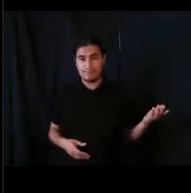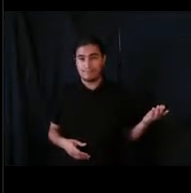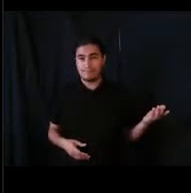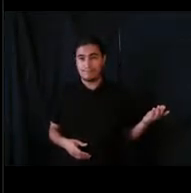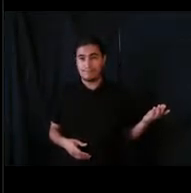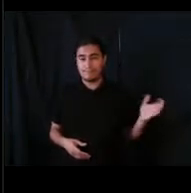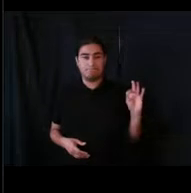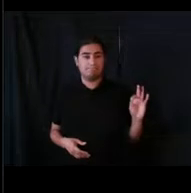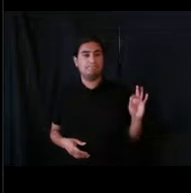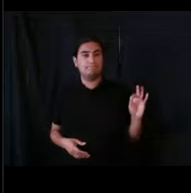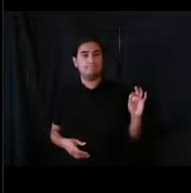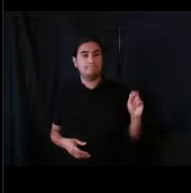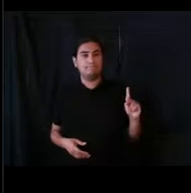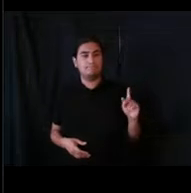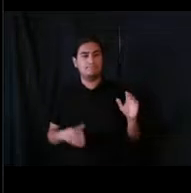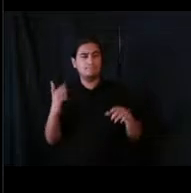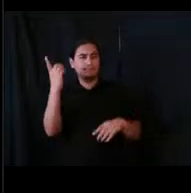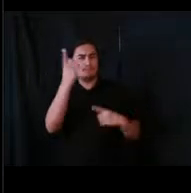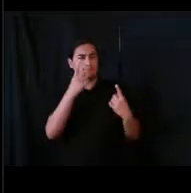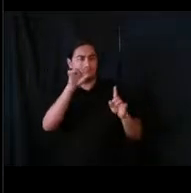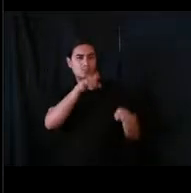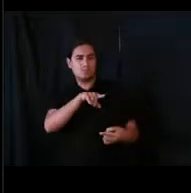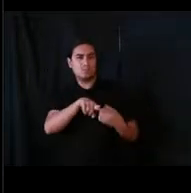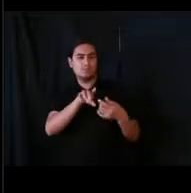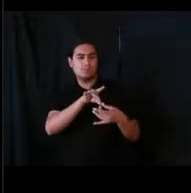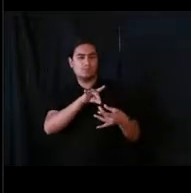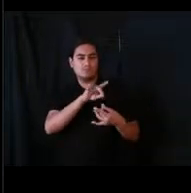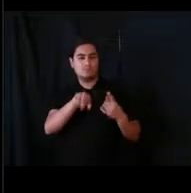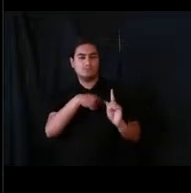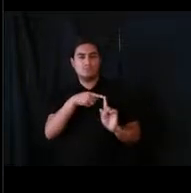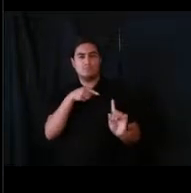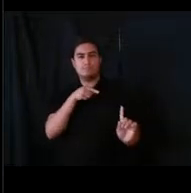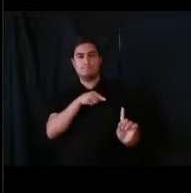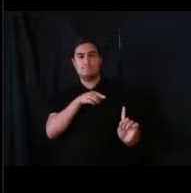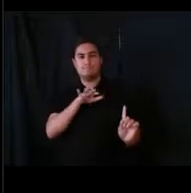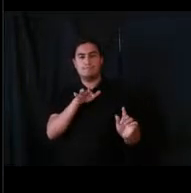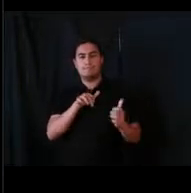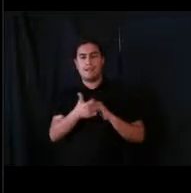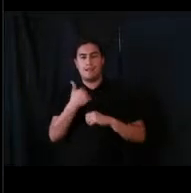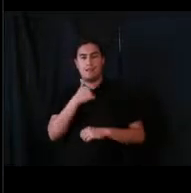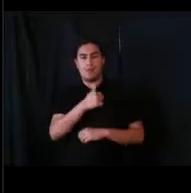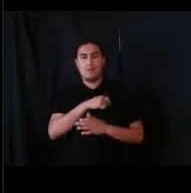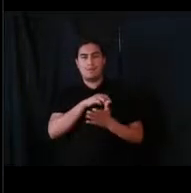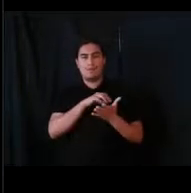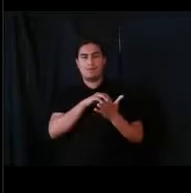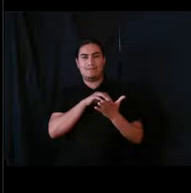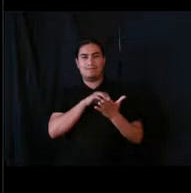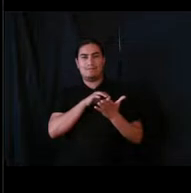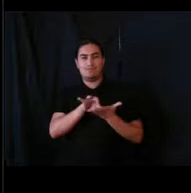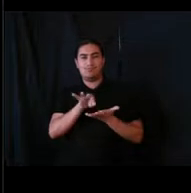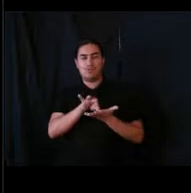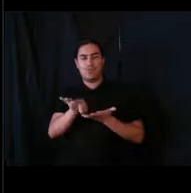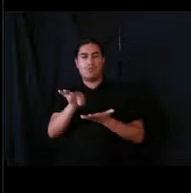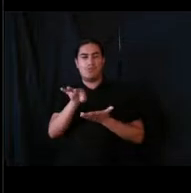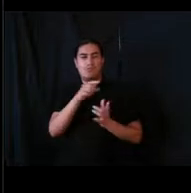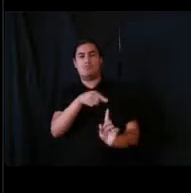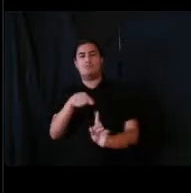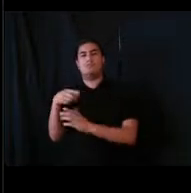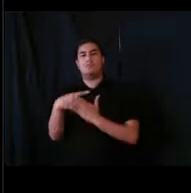i wonder what the response was to the comment about uh how we score the projects and whether there's